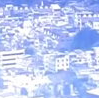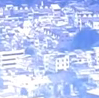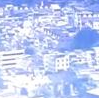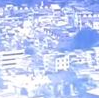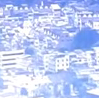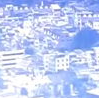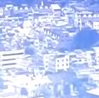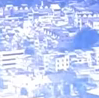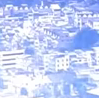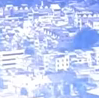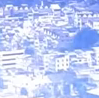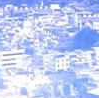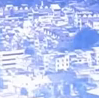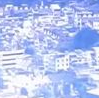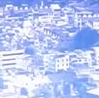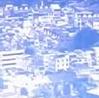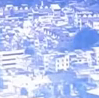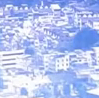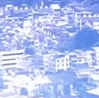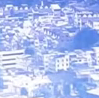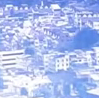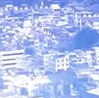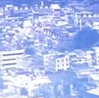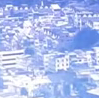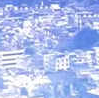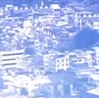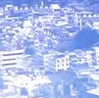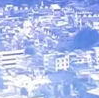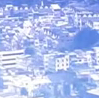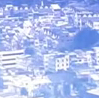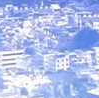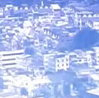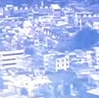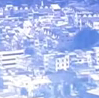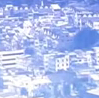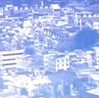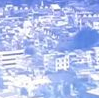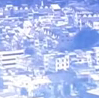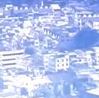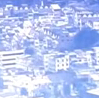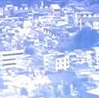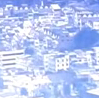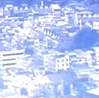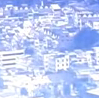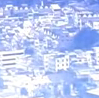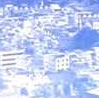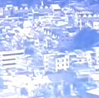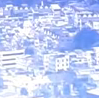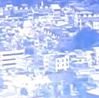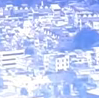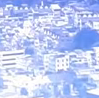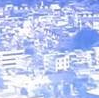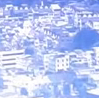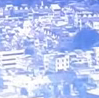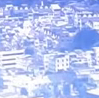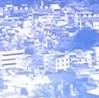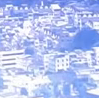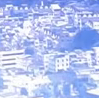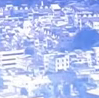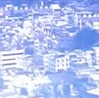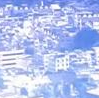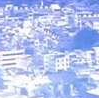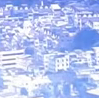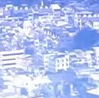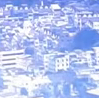not to spotlight or name and shame any province, but to keep the awareness level up in every province around the